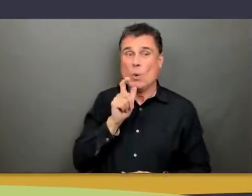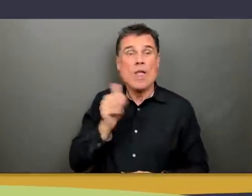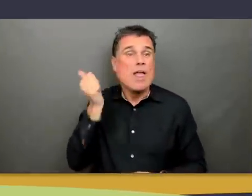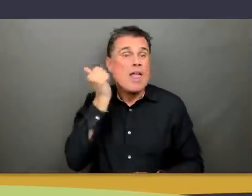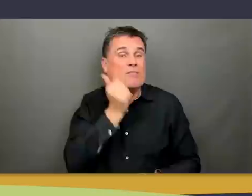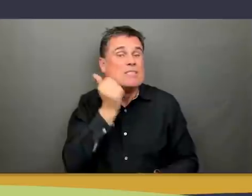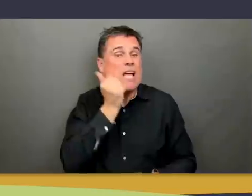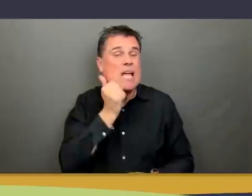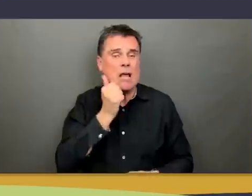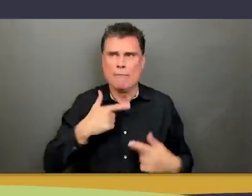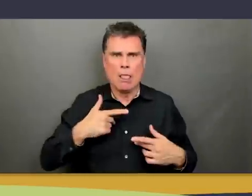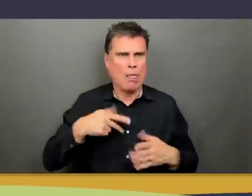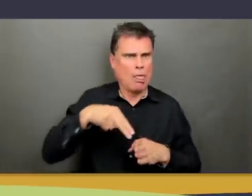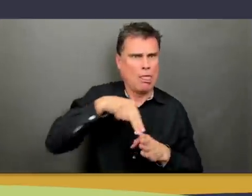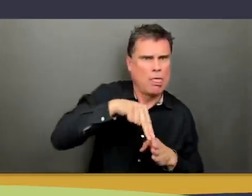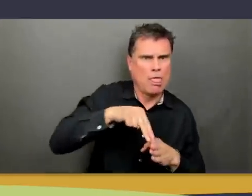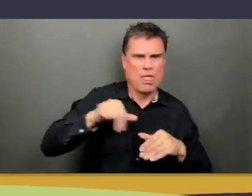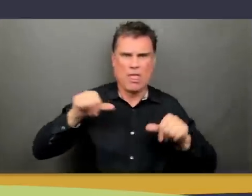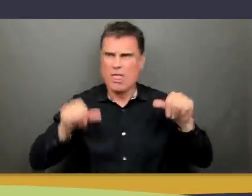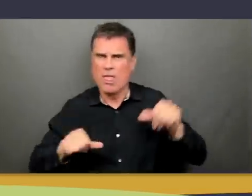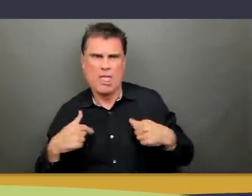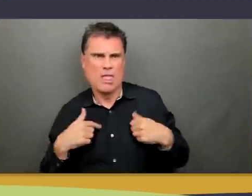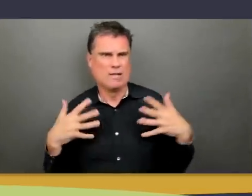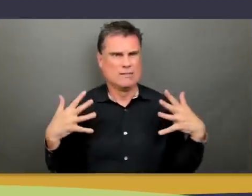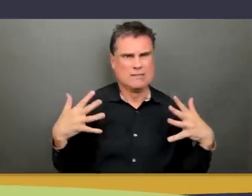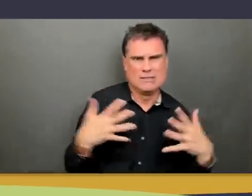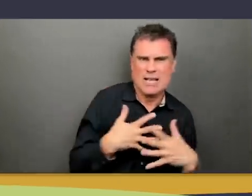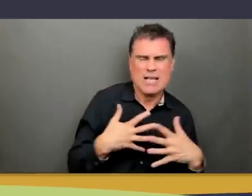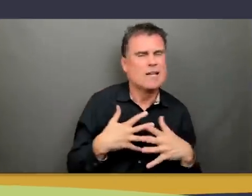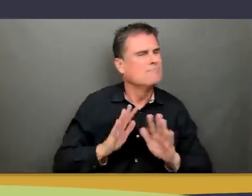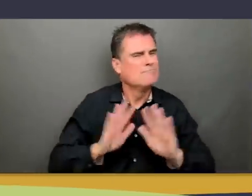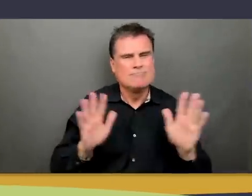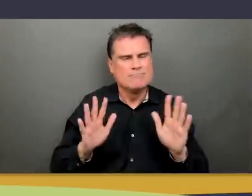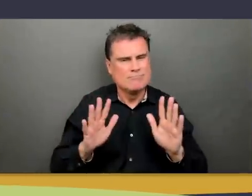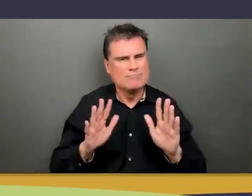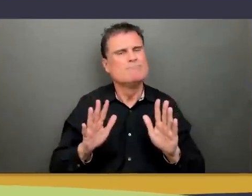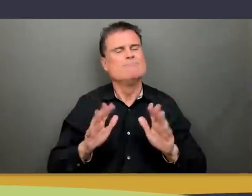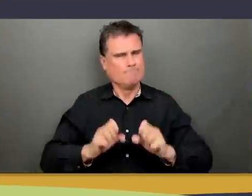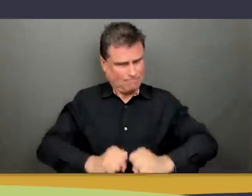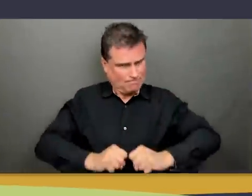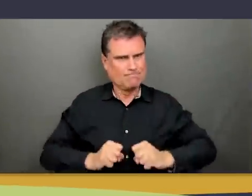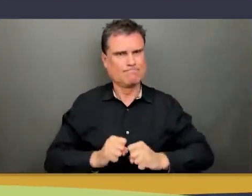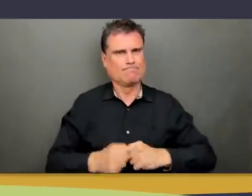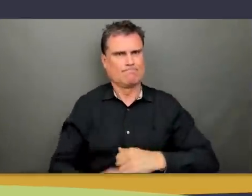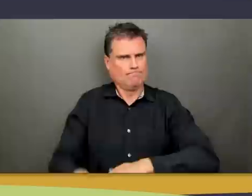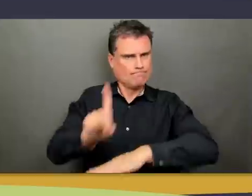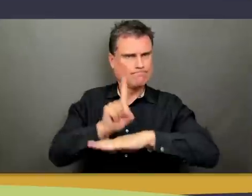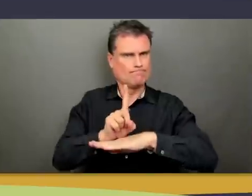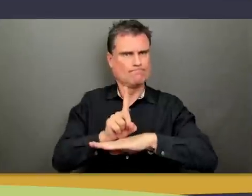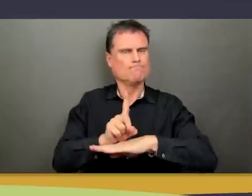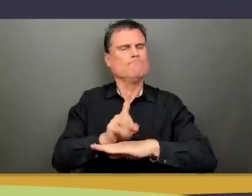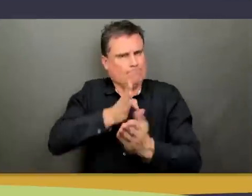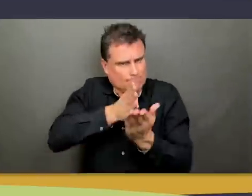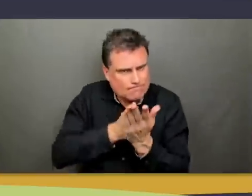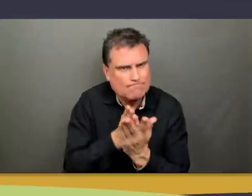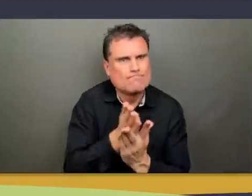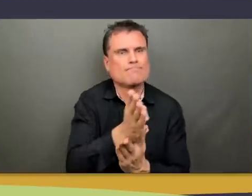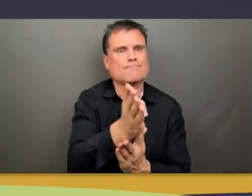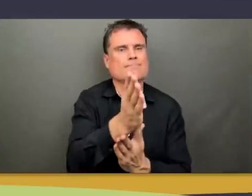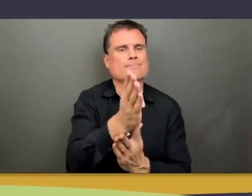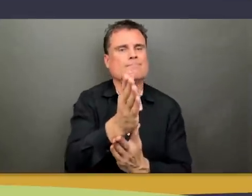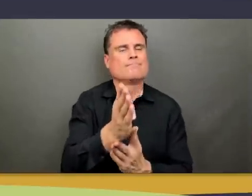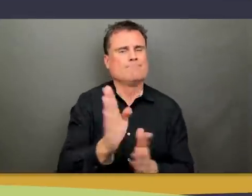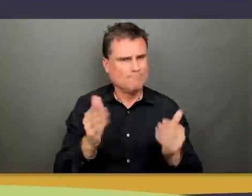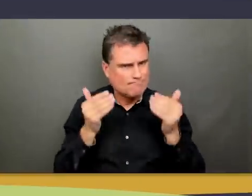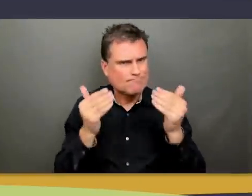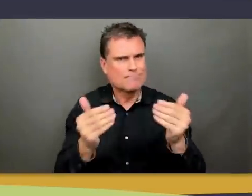of possibility. I come here to honor your deep knowing, your fight for